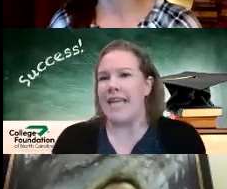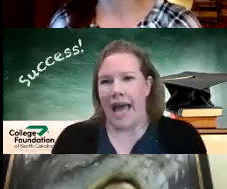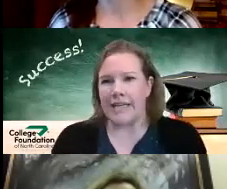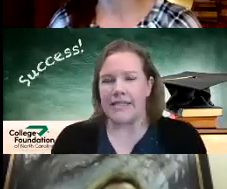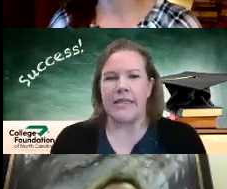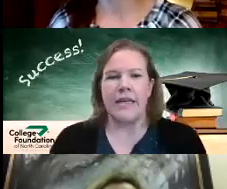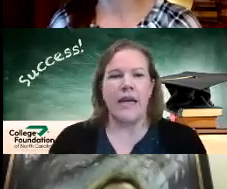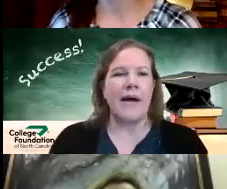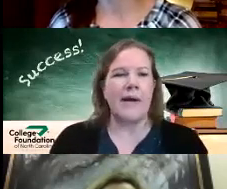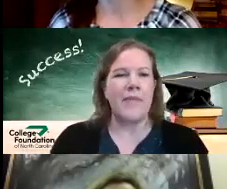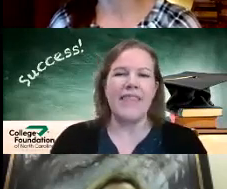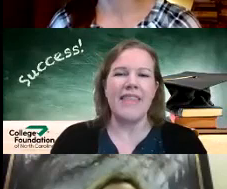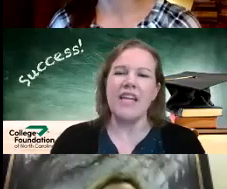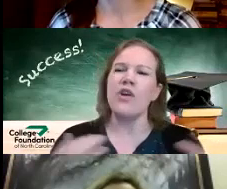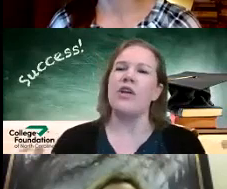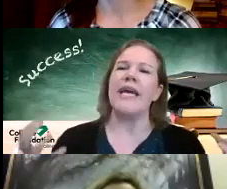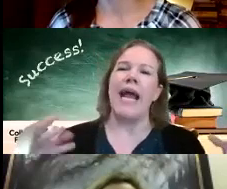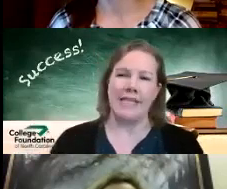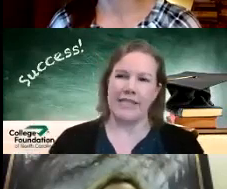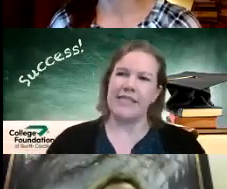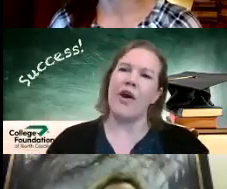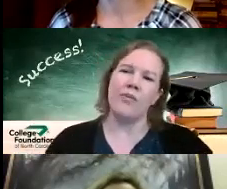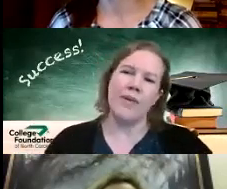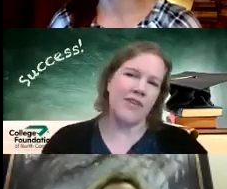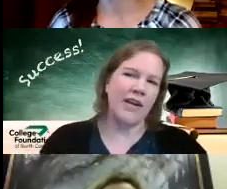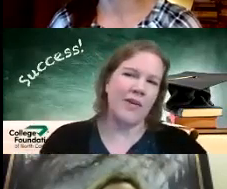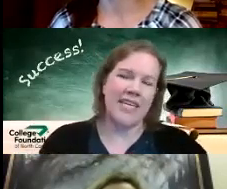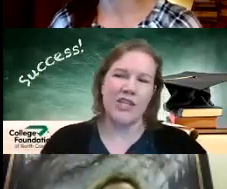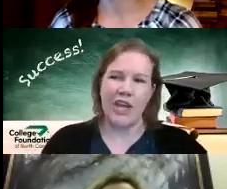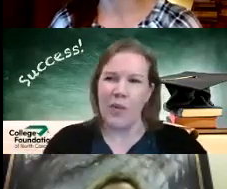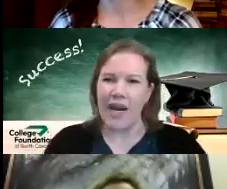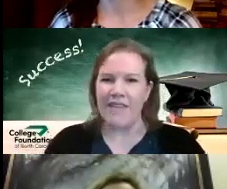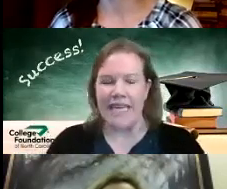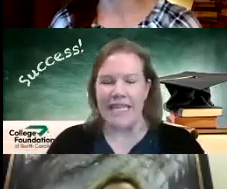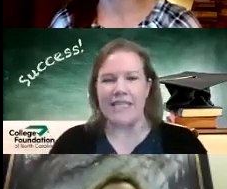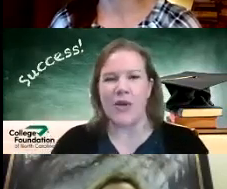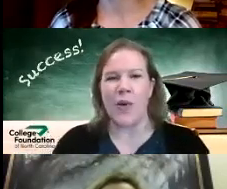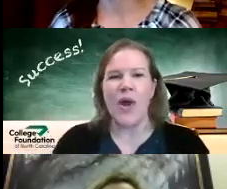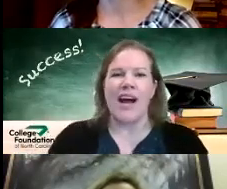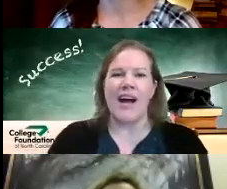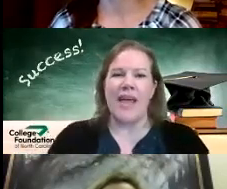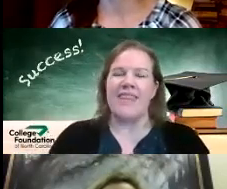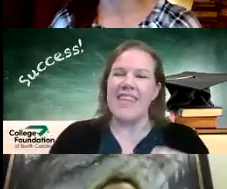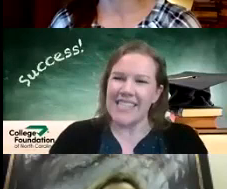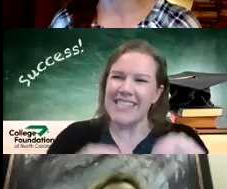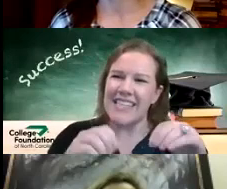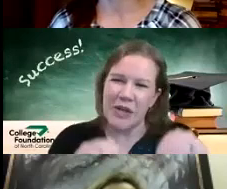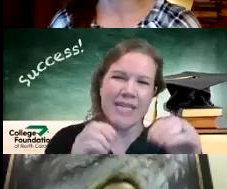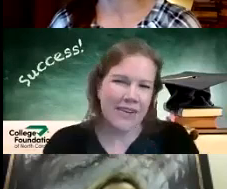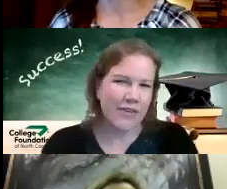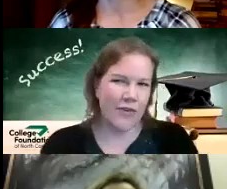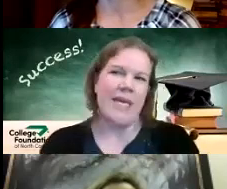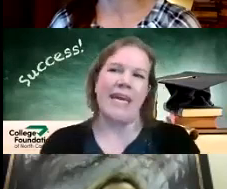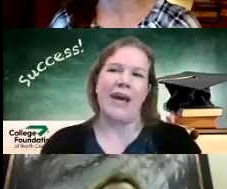aren't taxed. And then you're going to look at assets. That's the other piece of documentation that you want to have handy. So, and this is a little